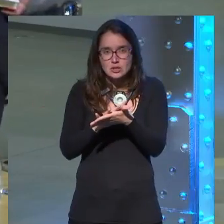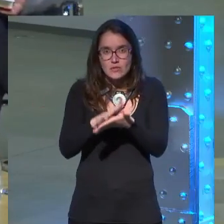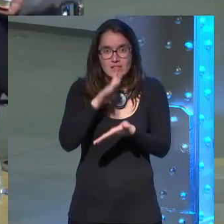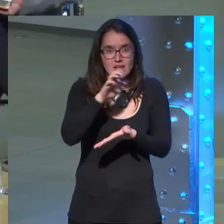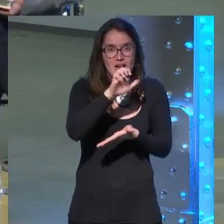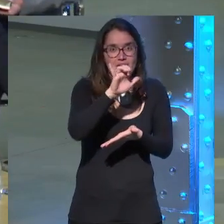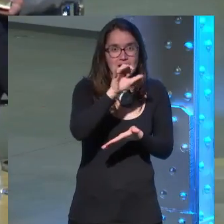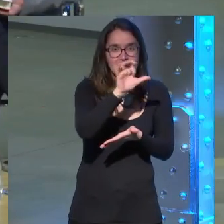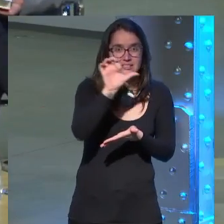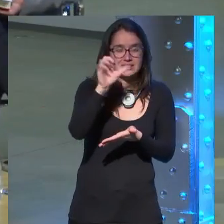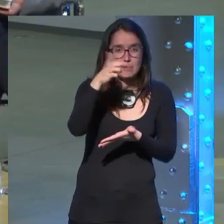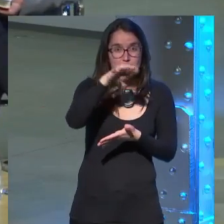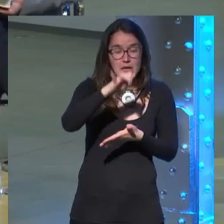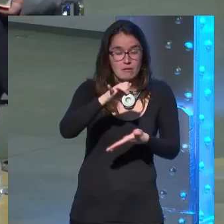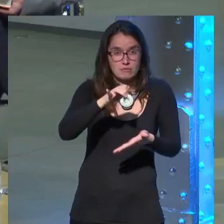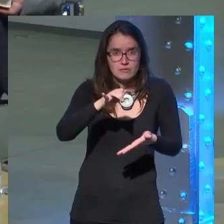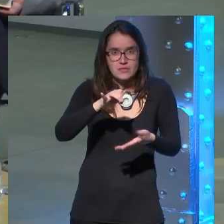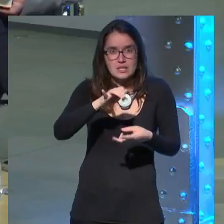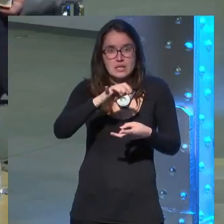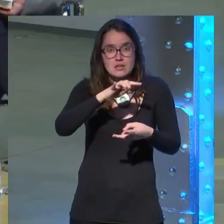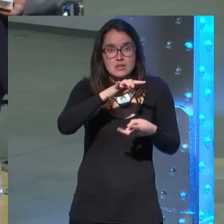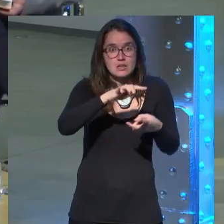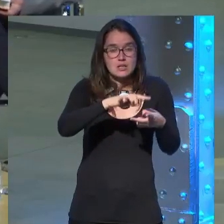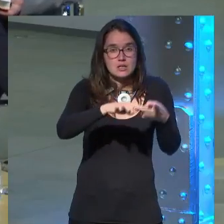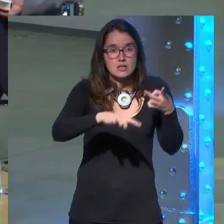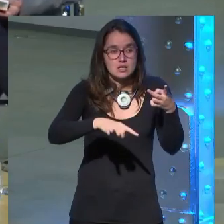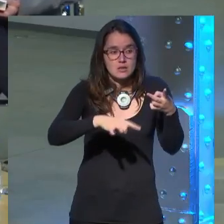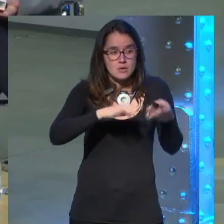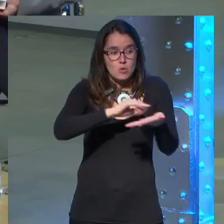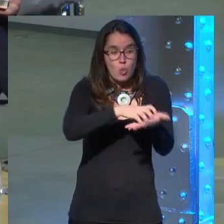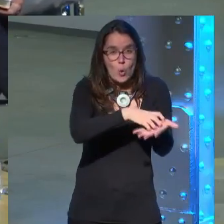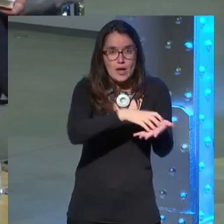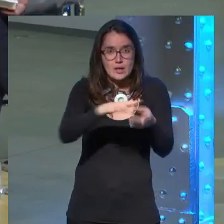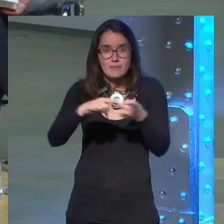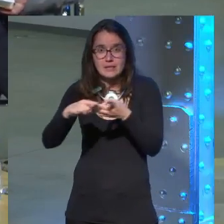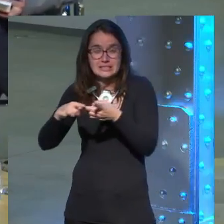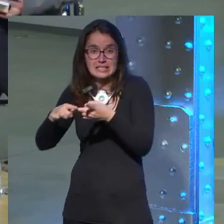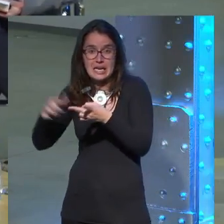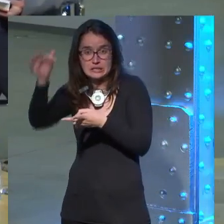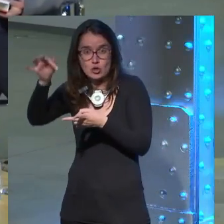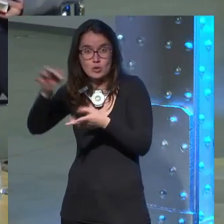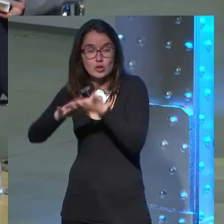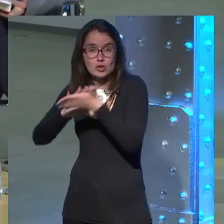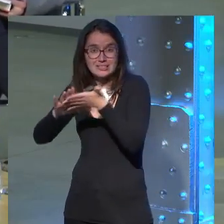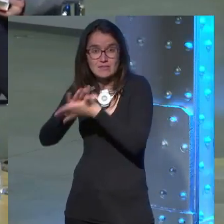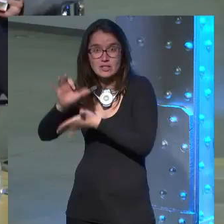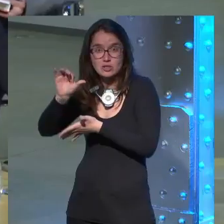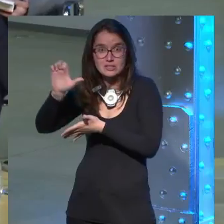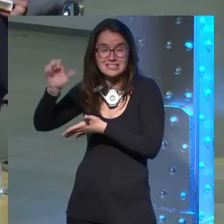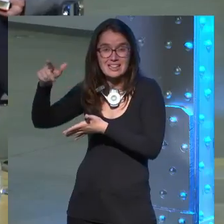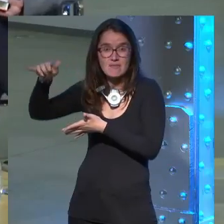speaking about Heisenberg, the undetermination principle, with the chaos theory.